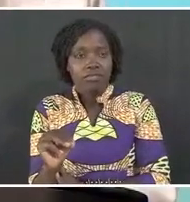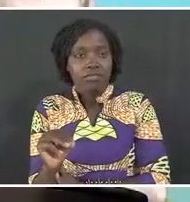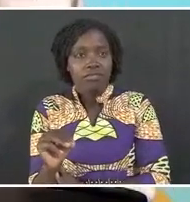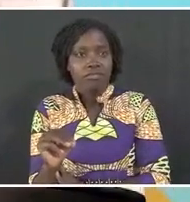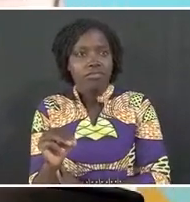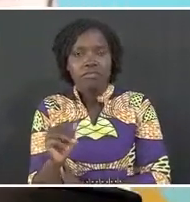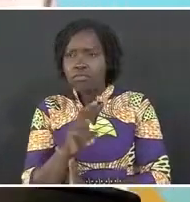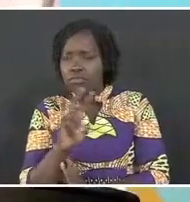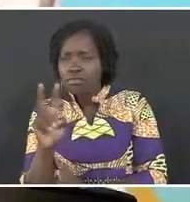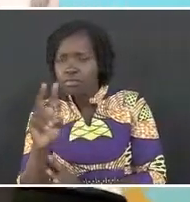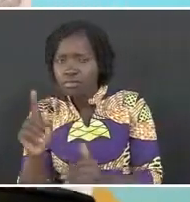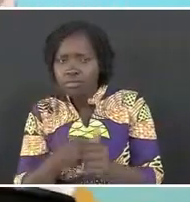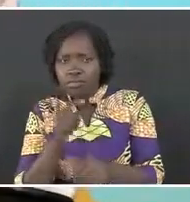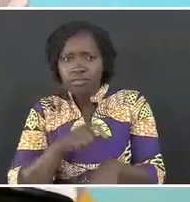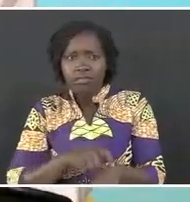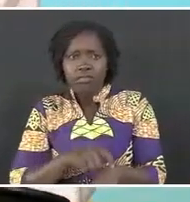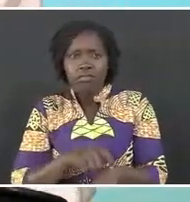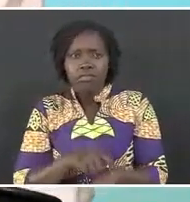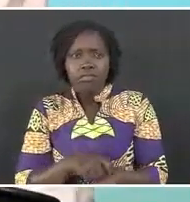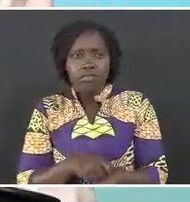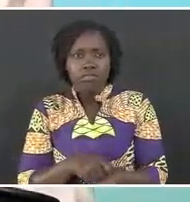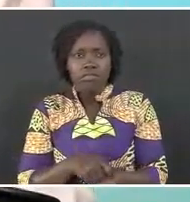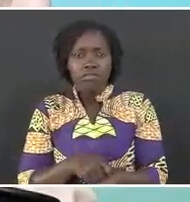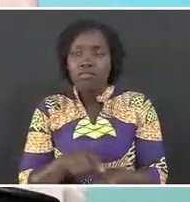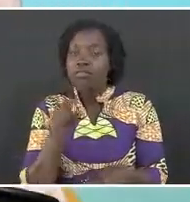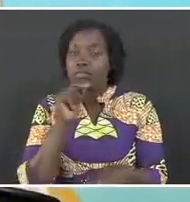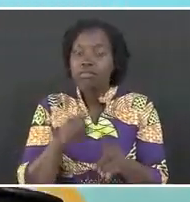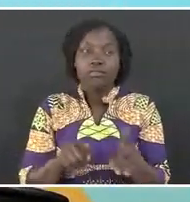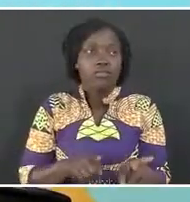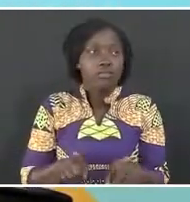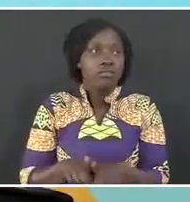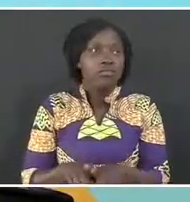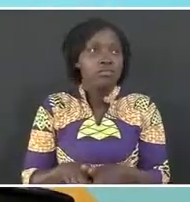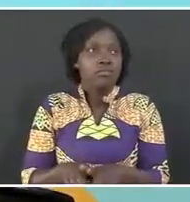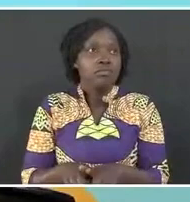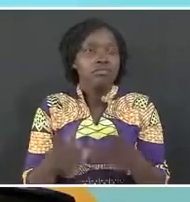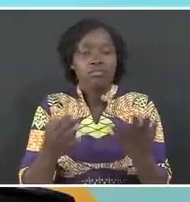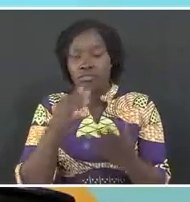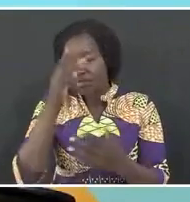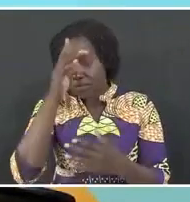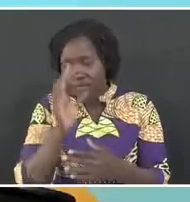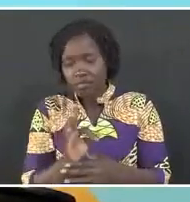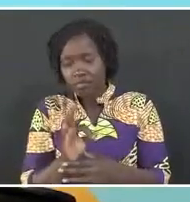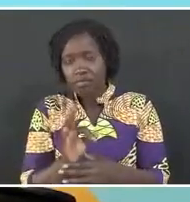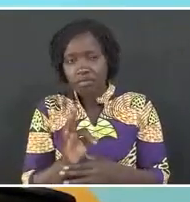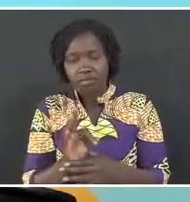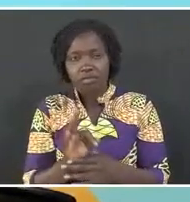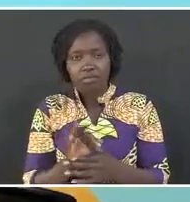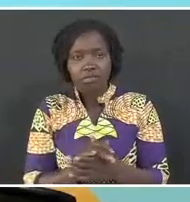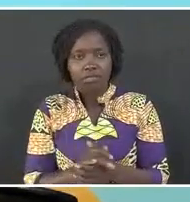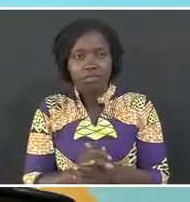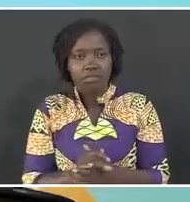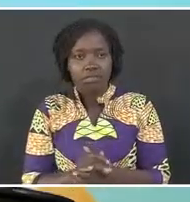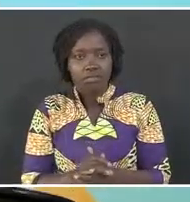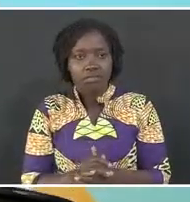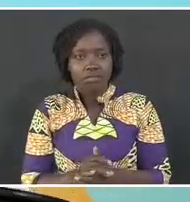were seeing lessons for the first time. Brothers and sisters, things are serious.